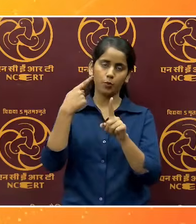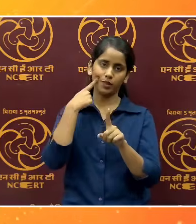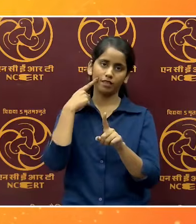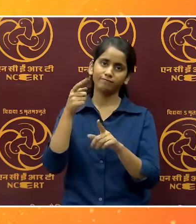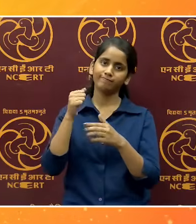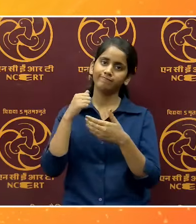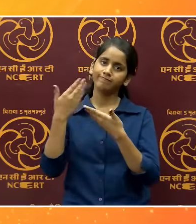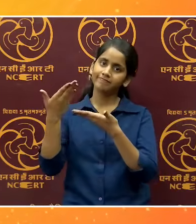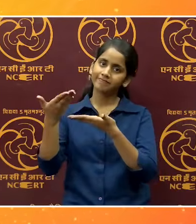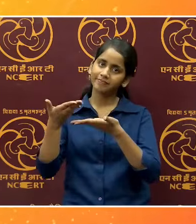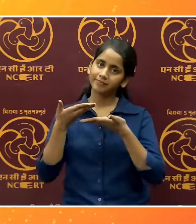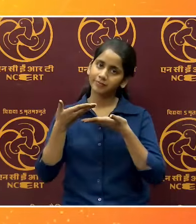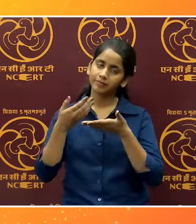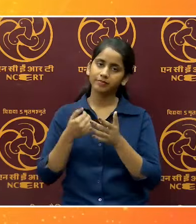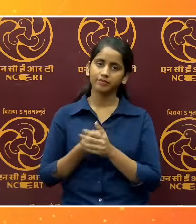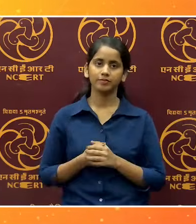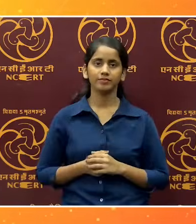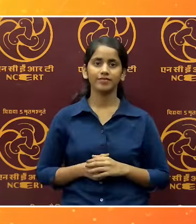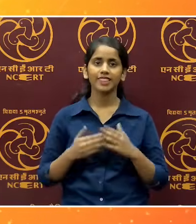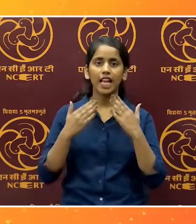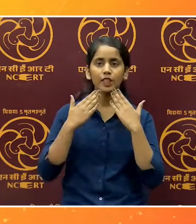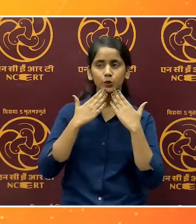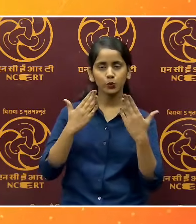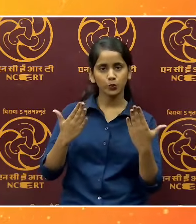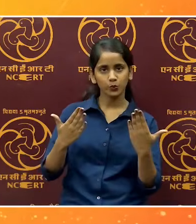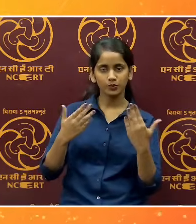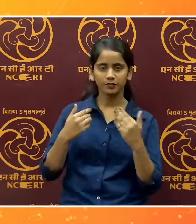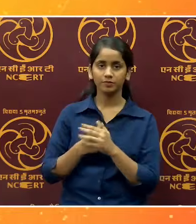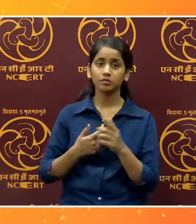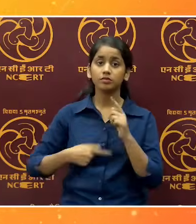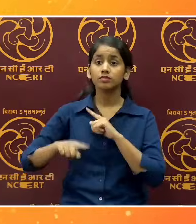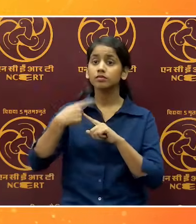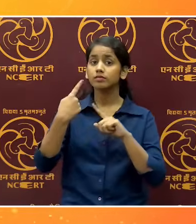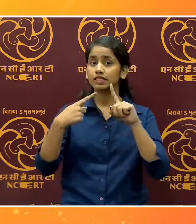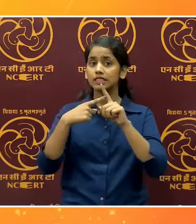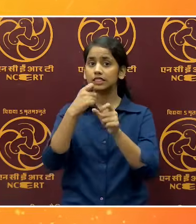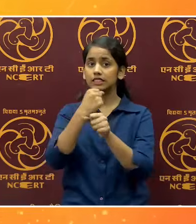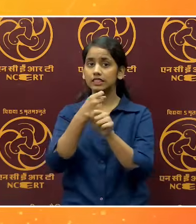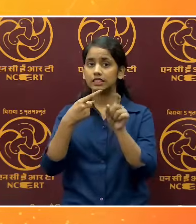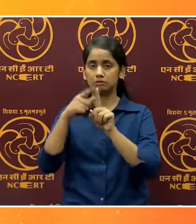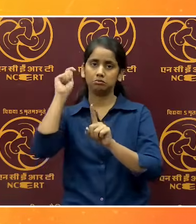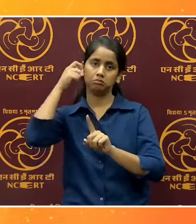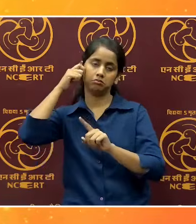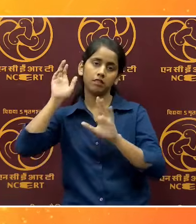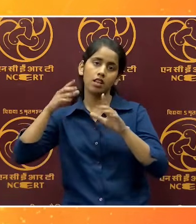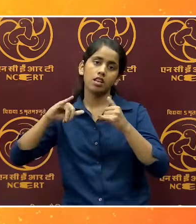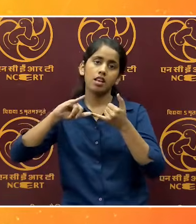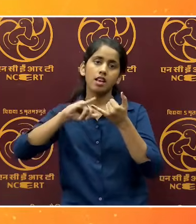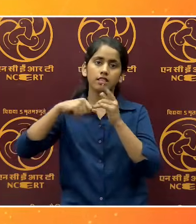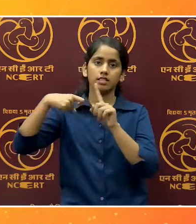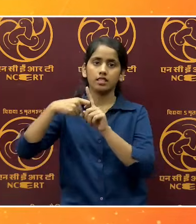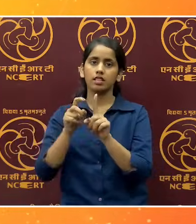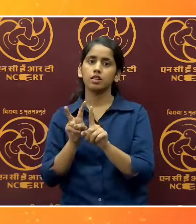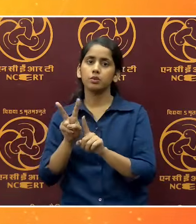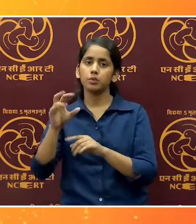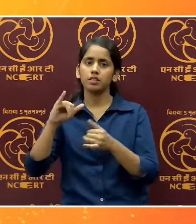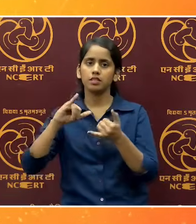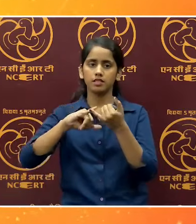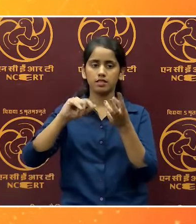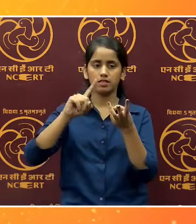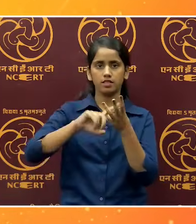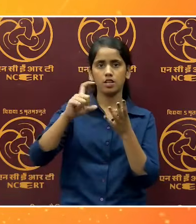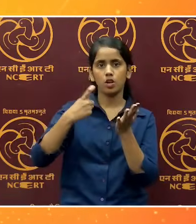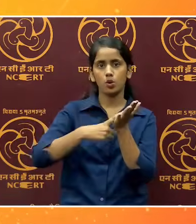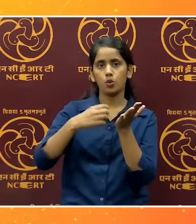welcome. Namaskar, ma'am. Thank you so much. Ma'am is a TGT in English from Sarvodaya Vidyalaya, Sector 7,